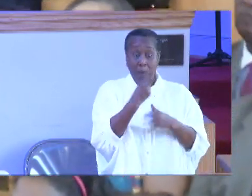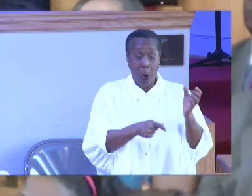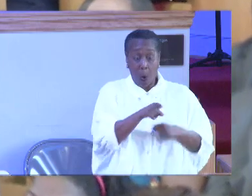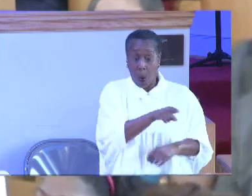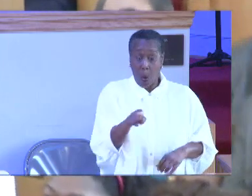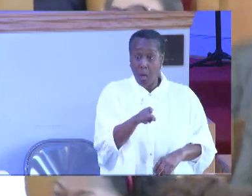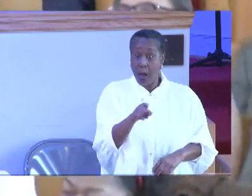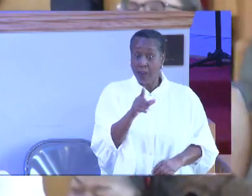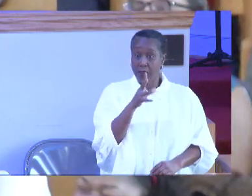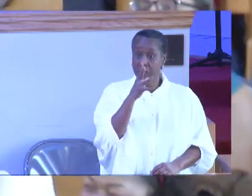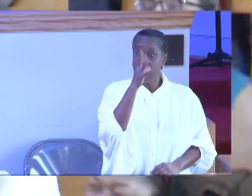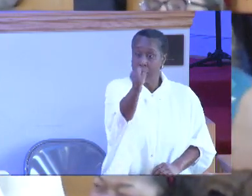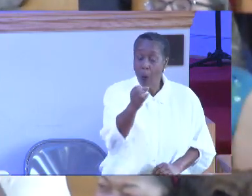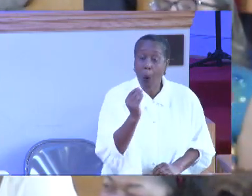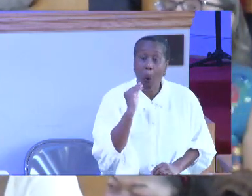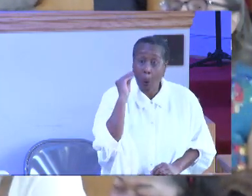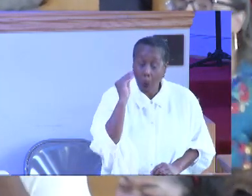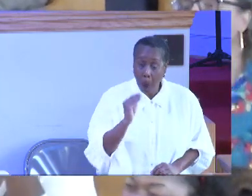home.